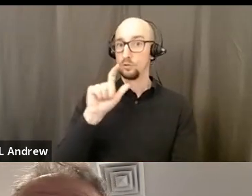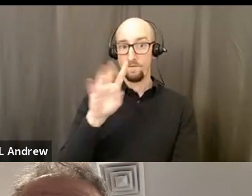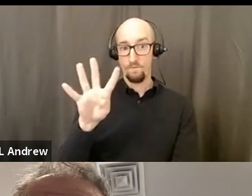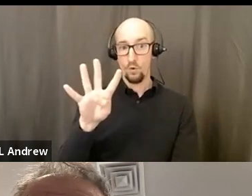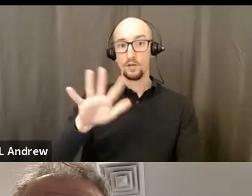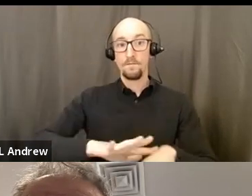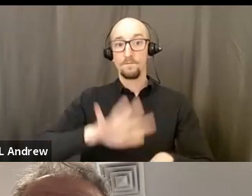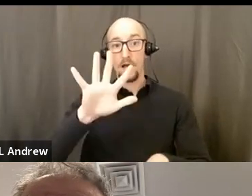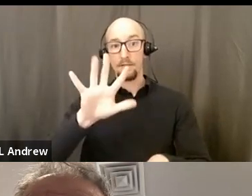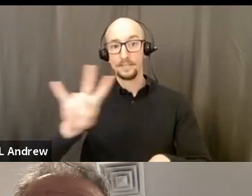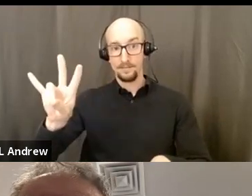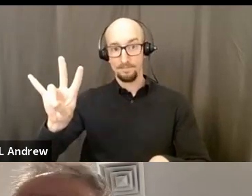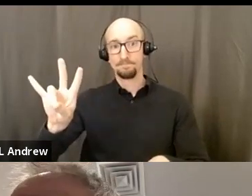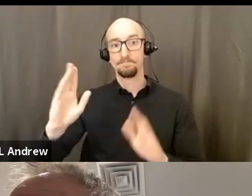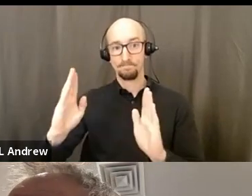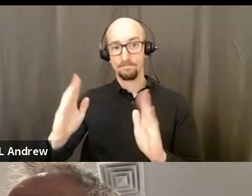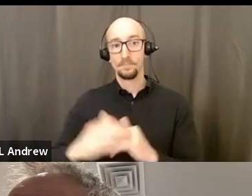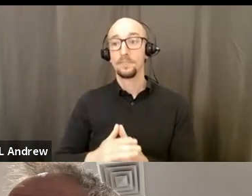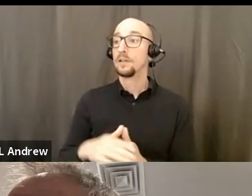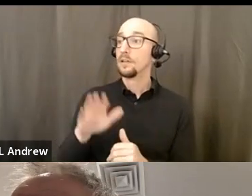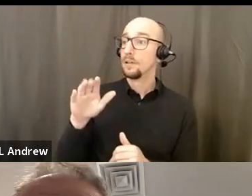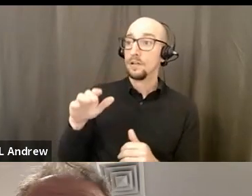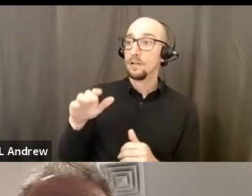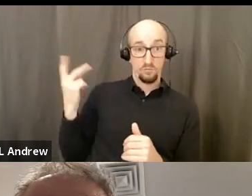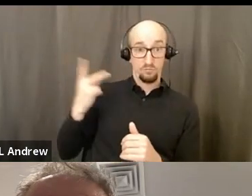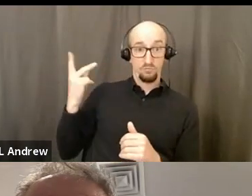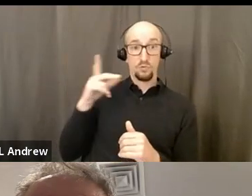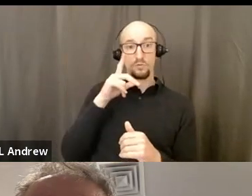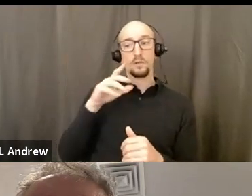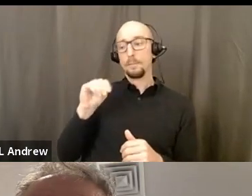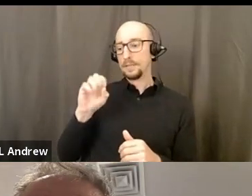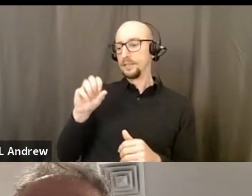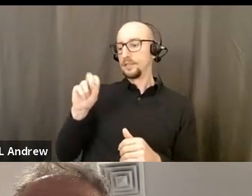is Ms. Sullivan's and my hope that on the 24th,